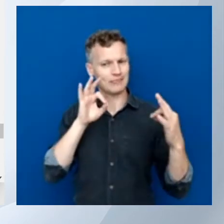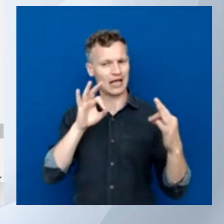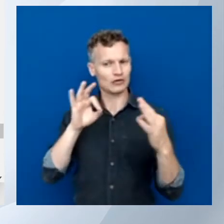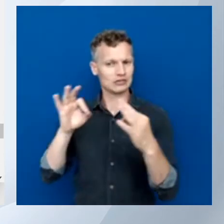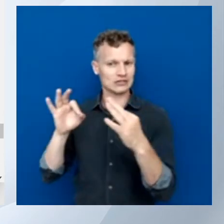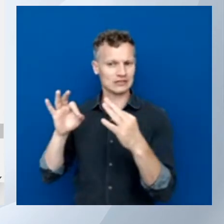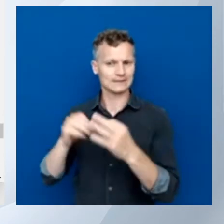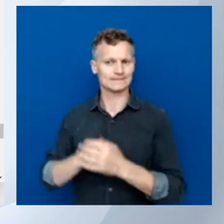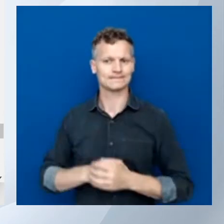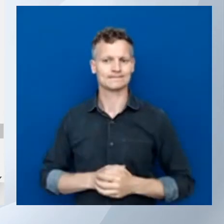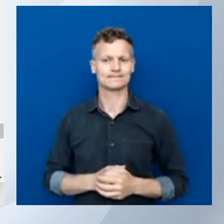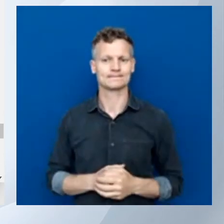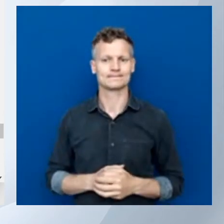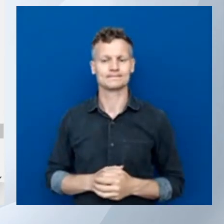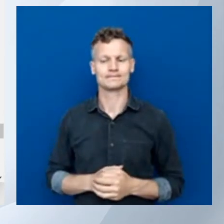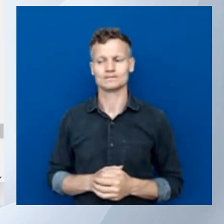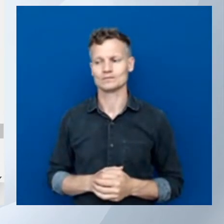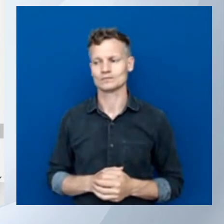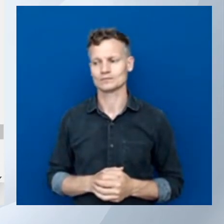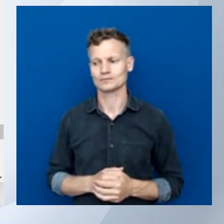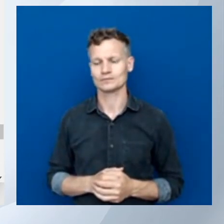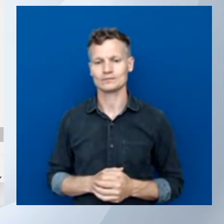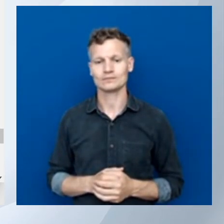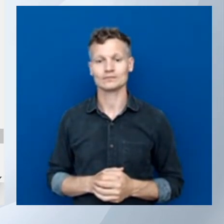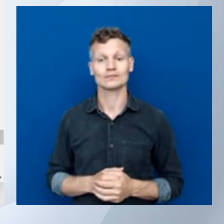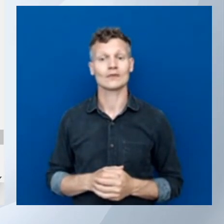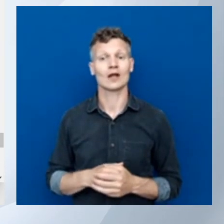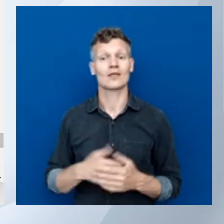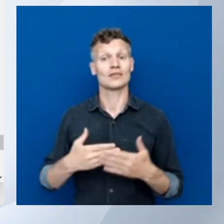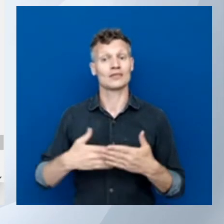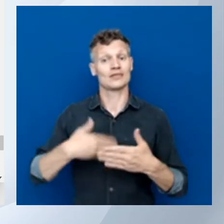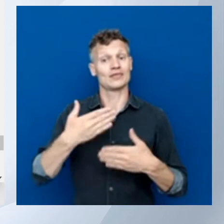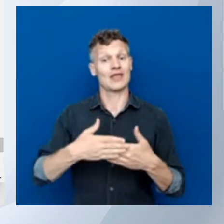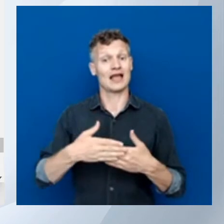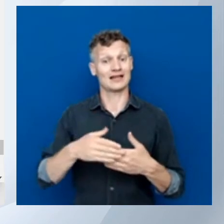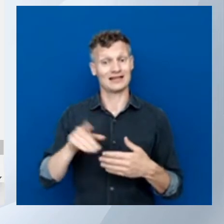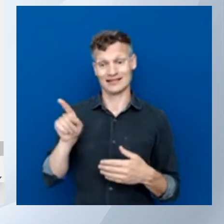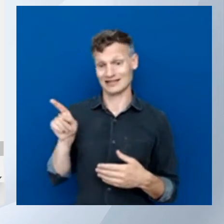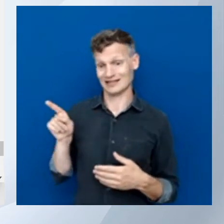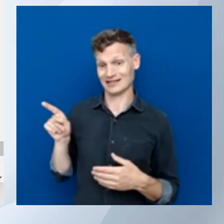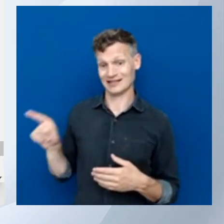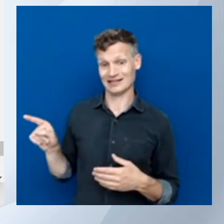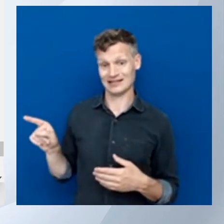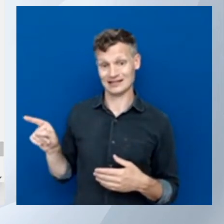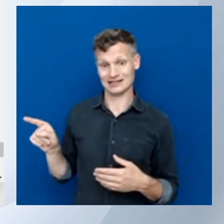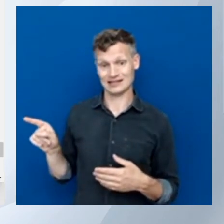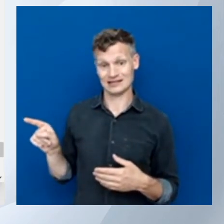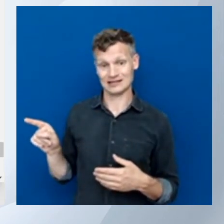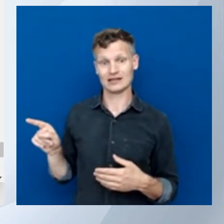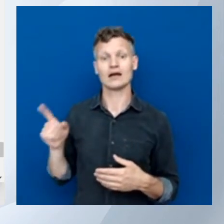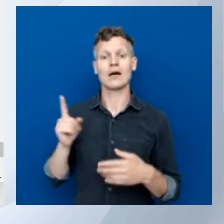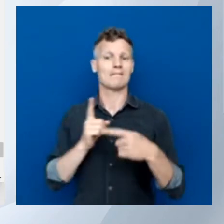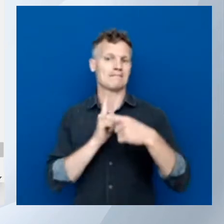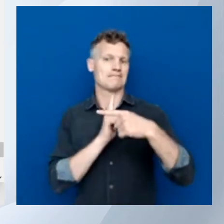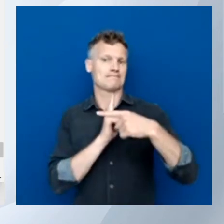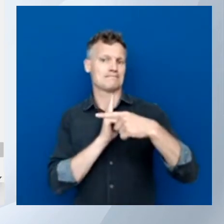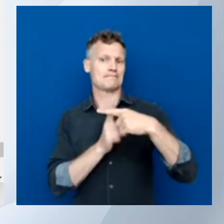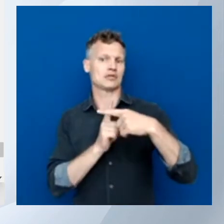then this dashboard here also returns only the positive features, and it doesn't have negative features at